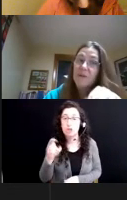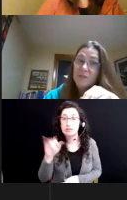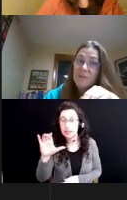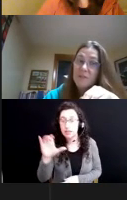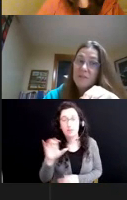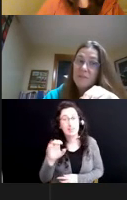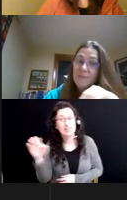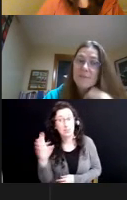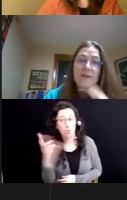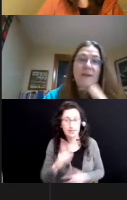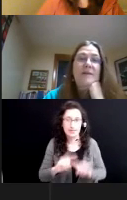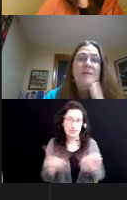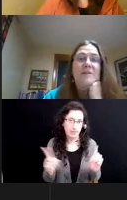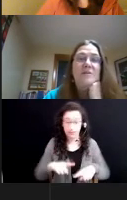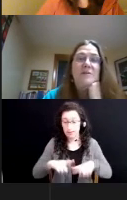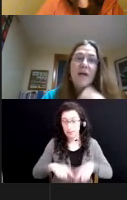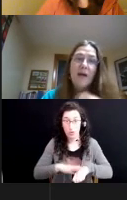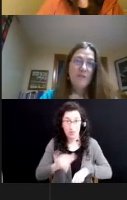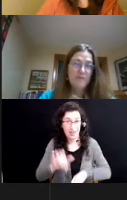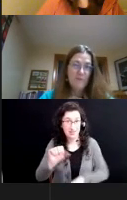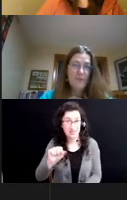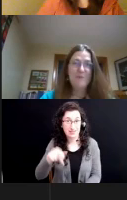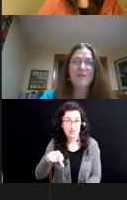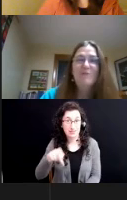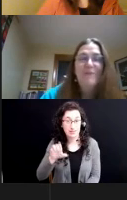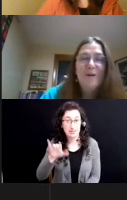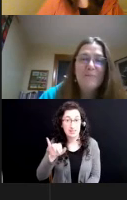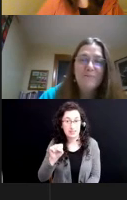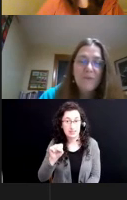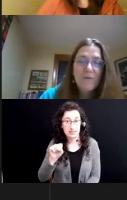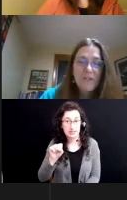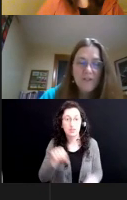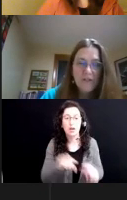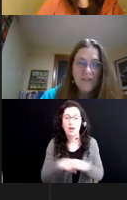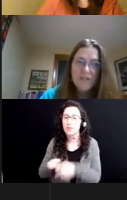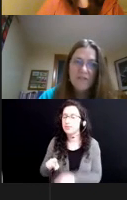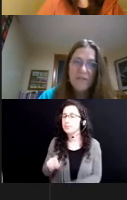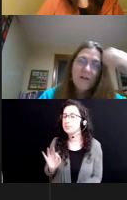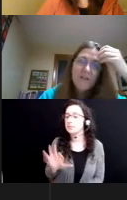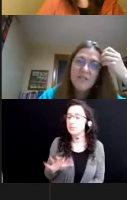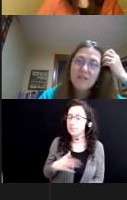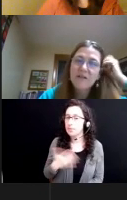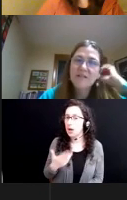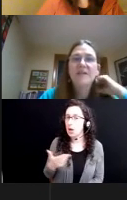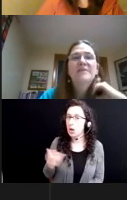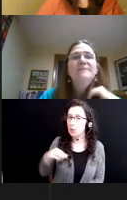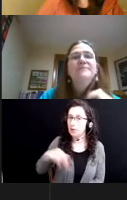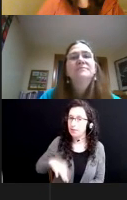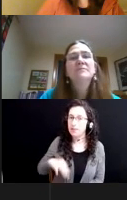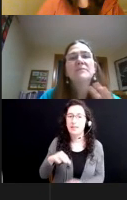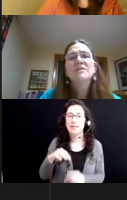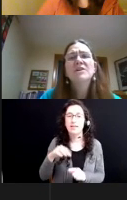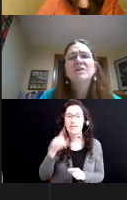and it depends on the species. And then I mentioned I have to put this plug in for my own particular interest of ecology and grazing